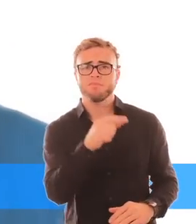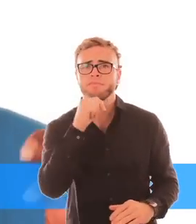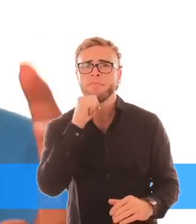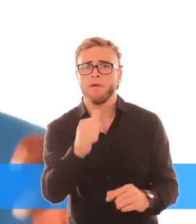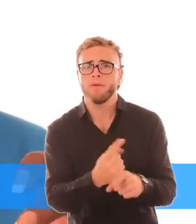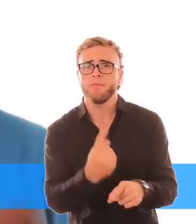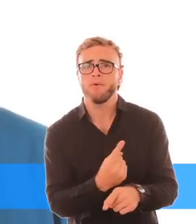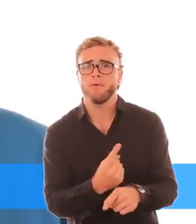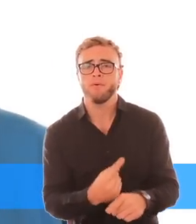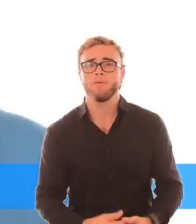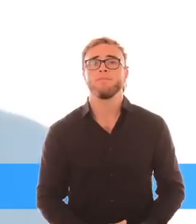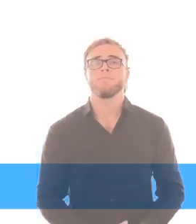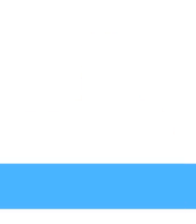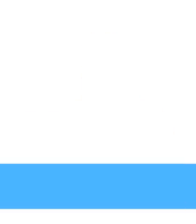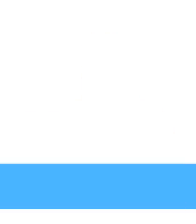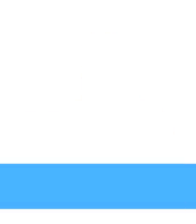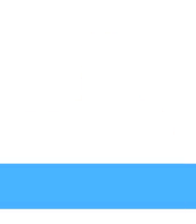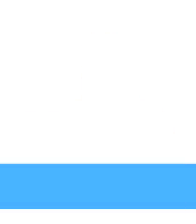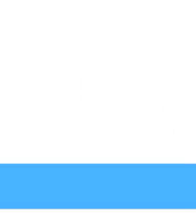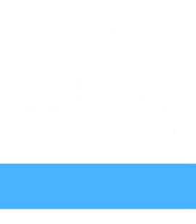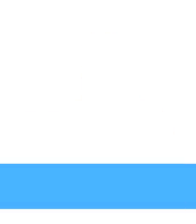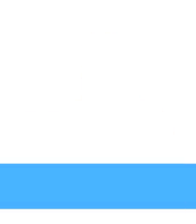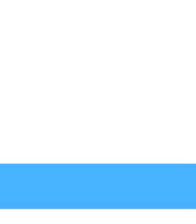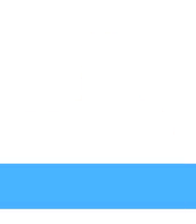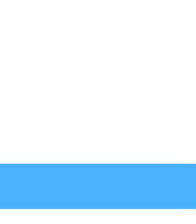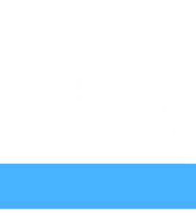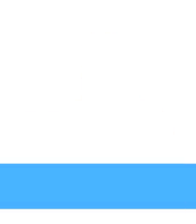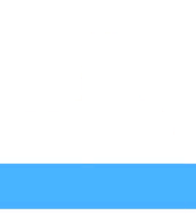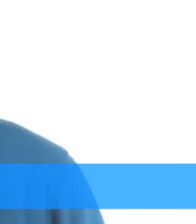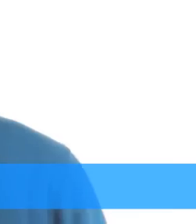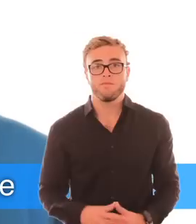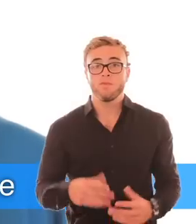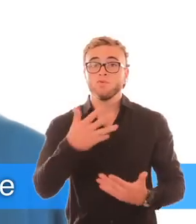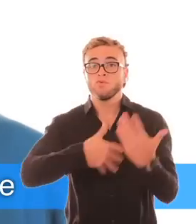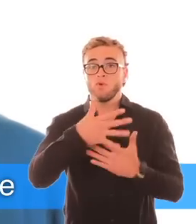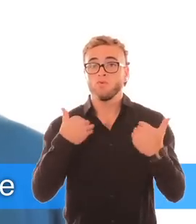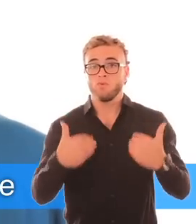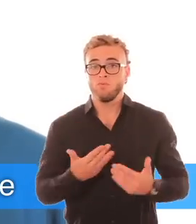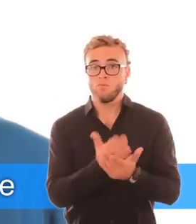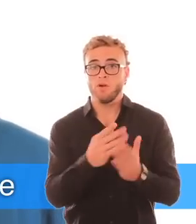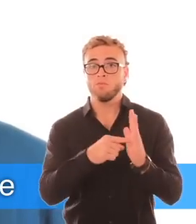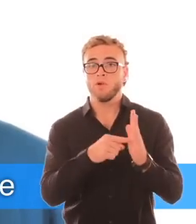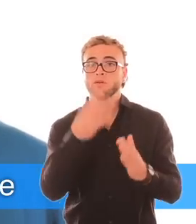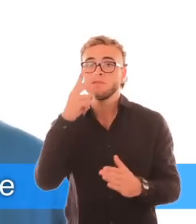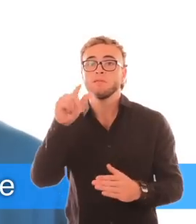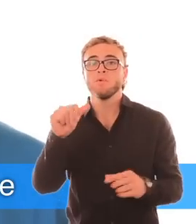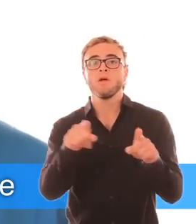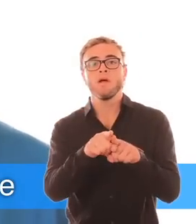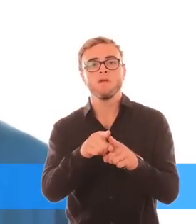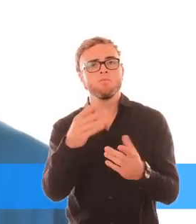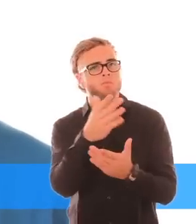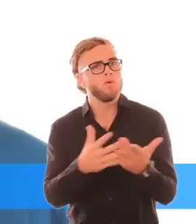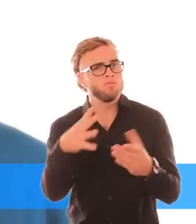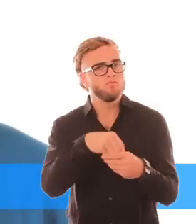as abnormal. Animation of doctors greeting patient with a wheelchair. The social and the human rights models see disability